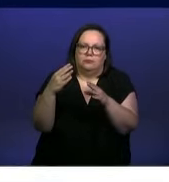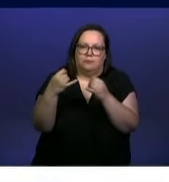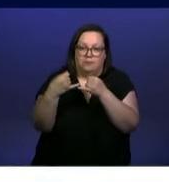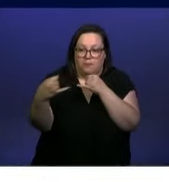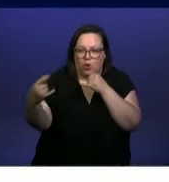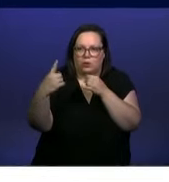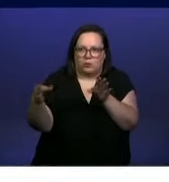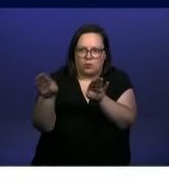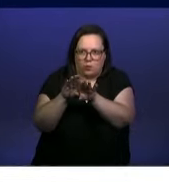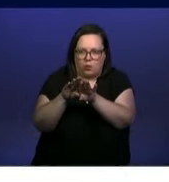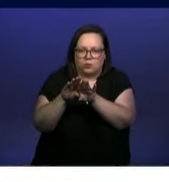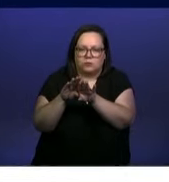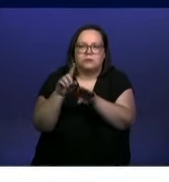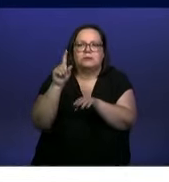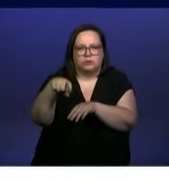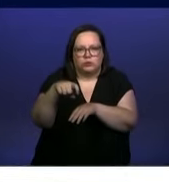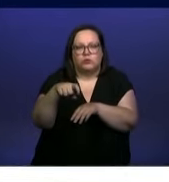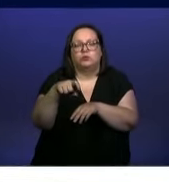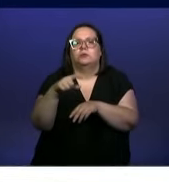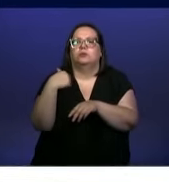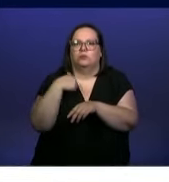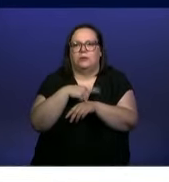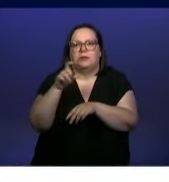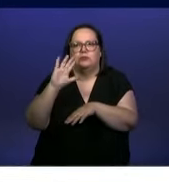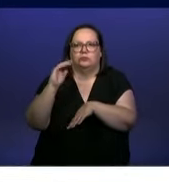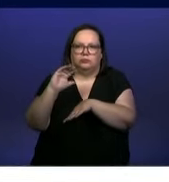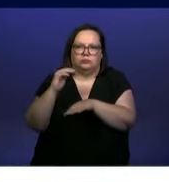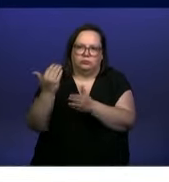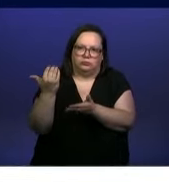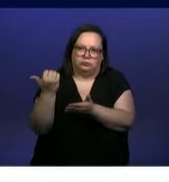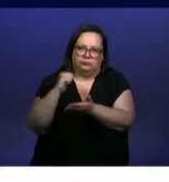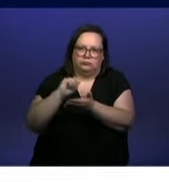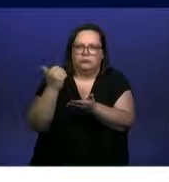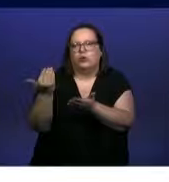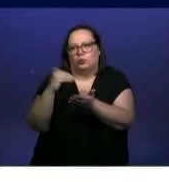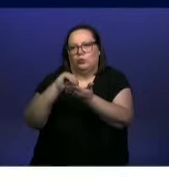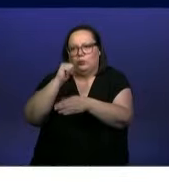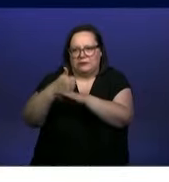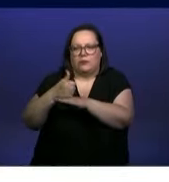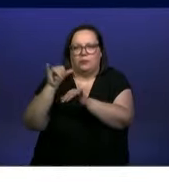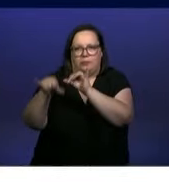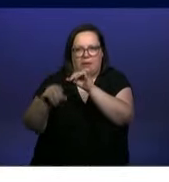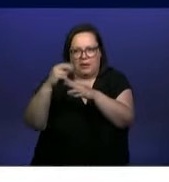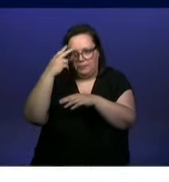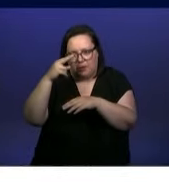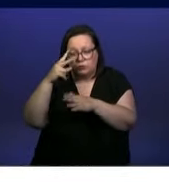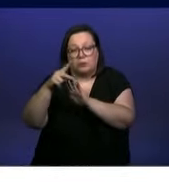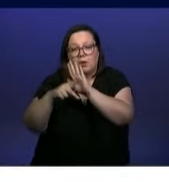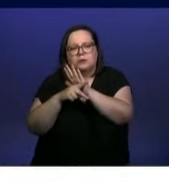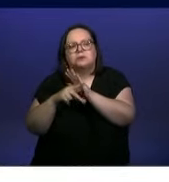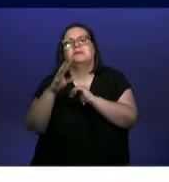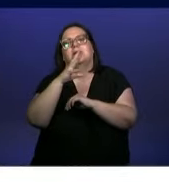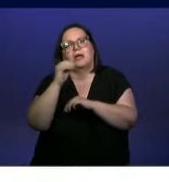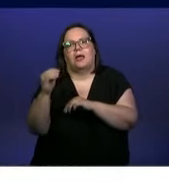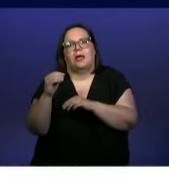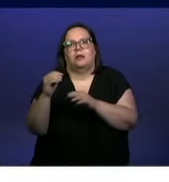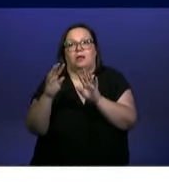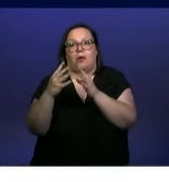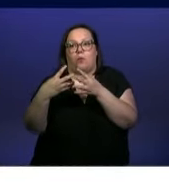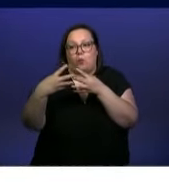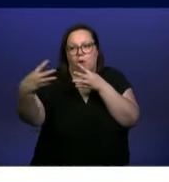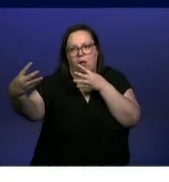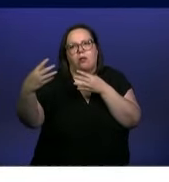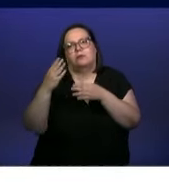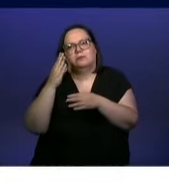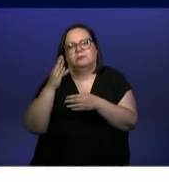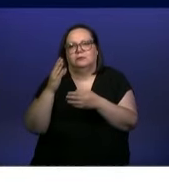do need to reinstate the Remain in Mexico policy. And I do think we need to finish building the wall. You know, a few years